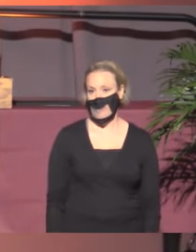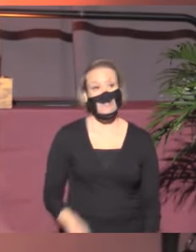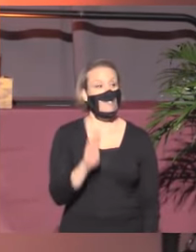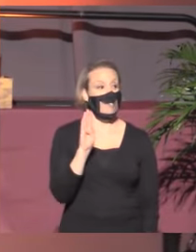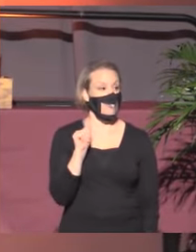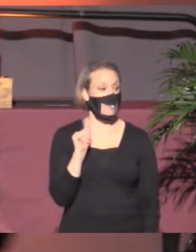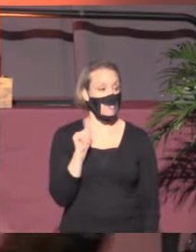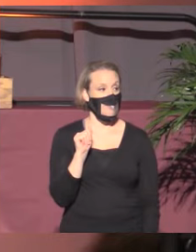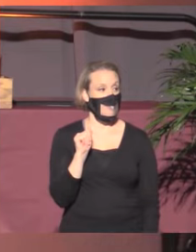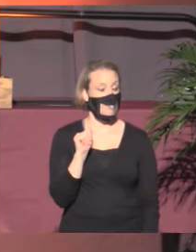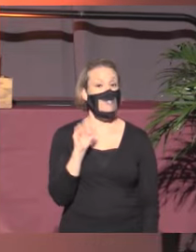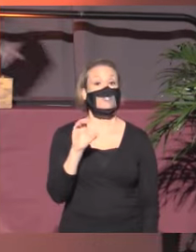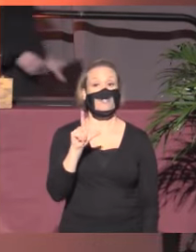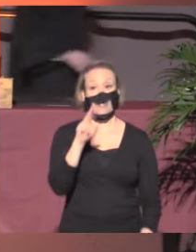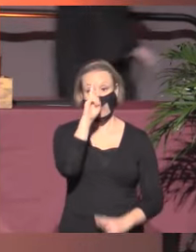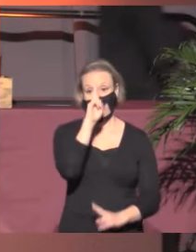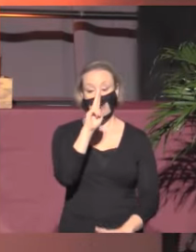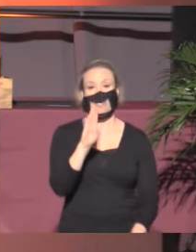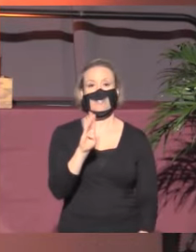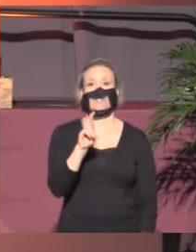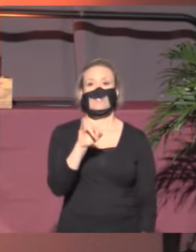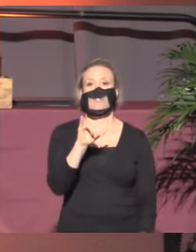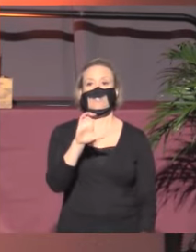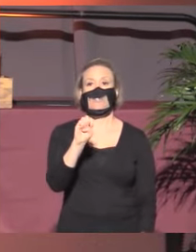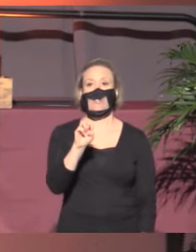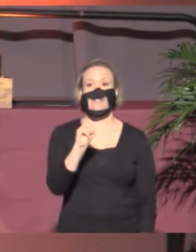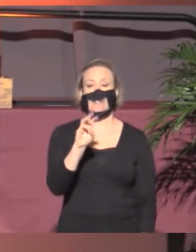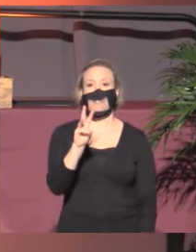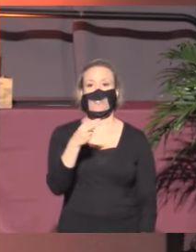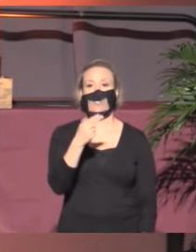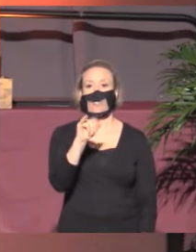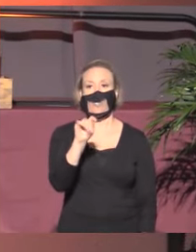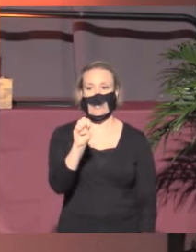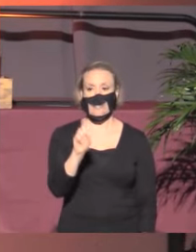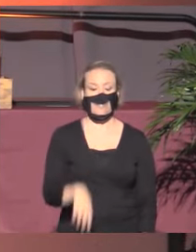Bachelor of Arts, cum laude, Bryce M. White.